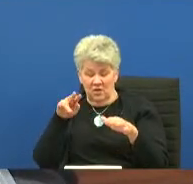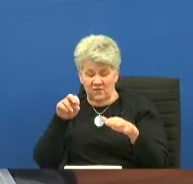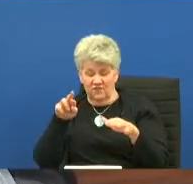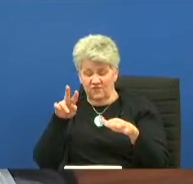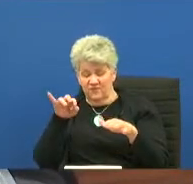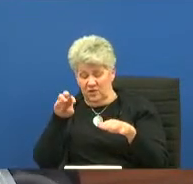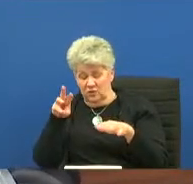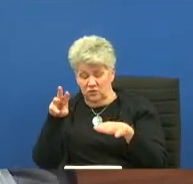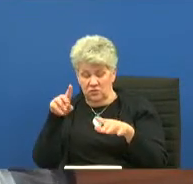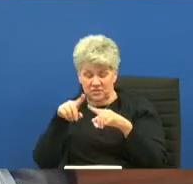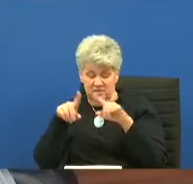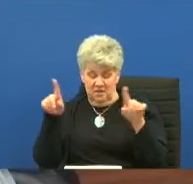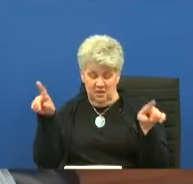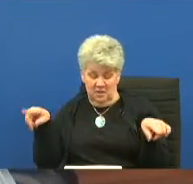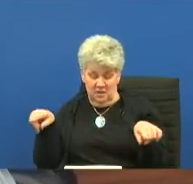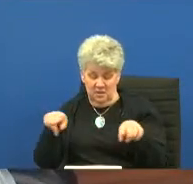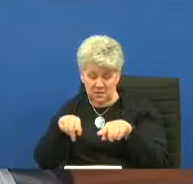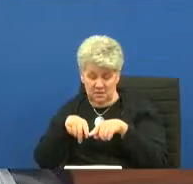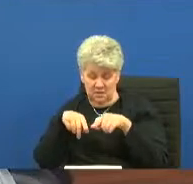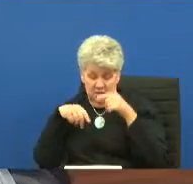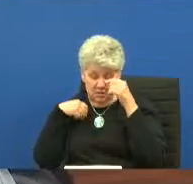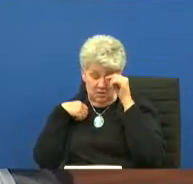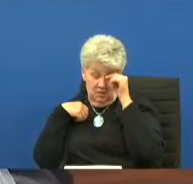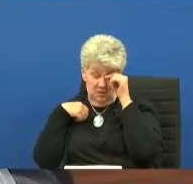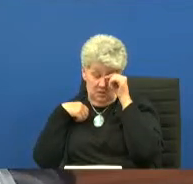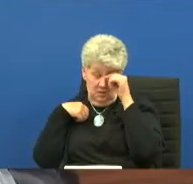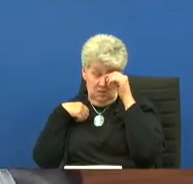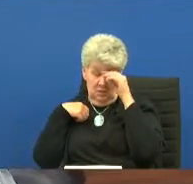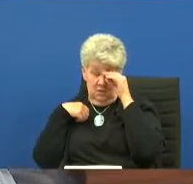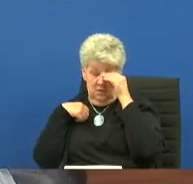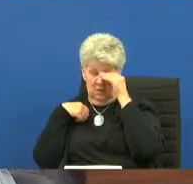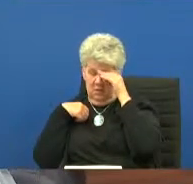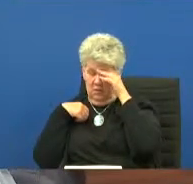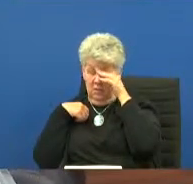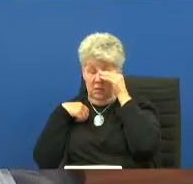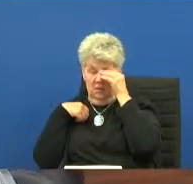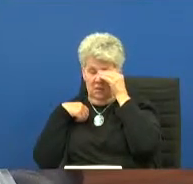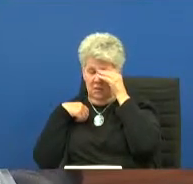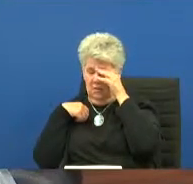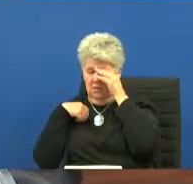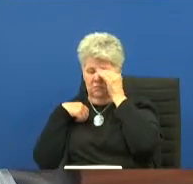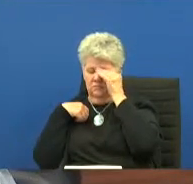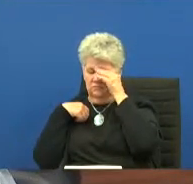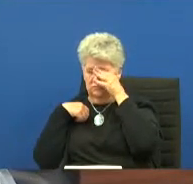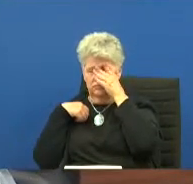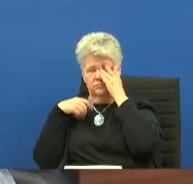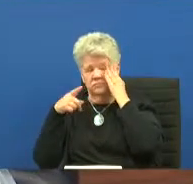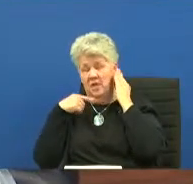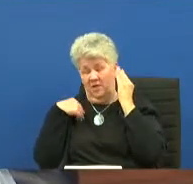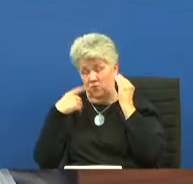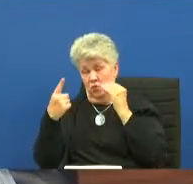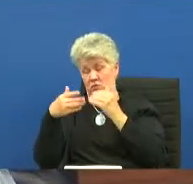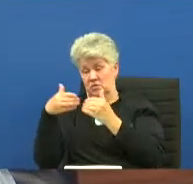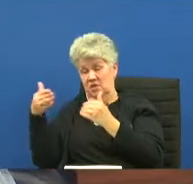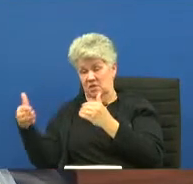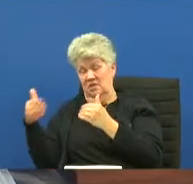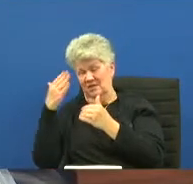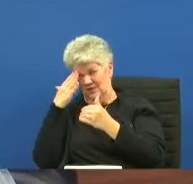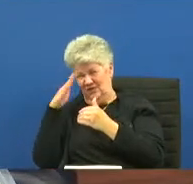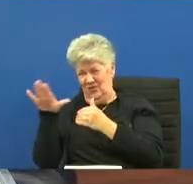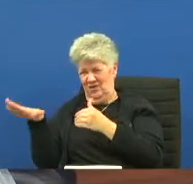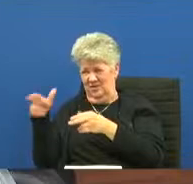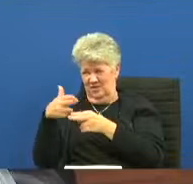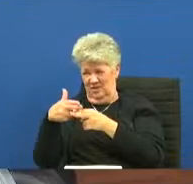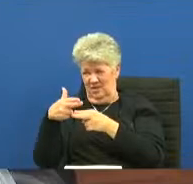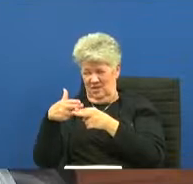front. That's what I'm seeing at the mobile home park, but Well, there's a mobile home park right next to it. Okay. I'm not sure the name of that one.